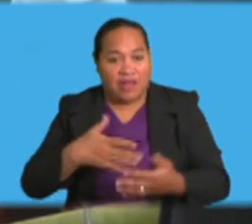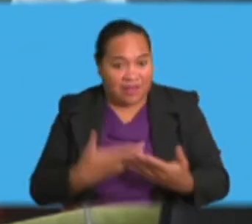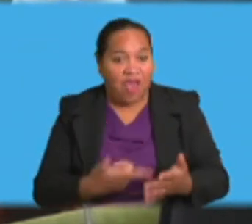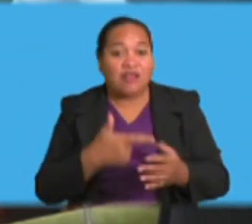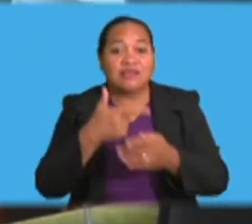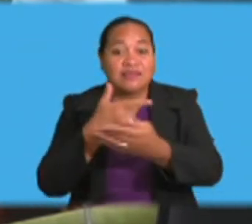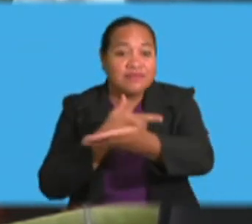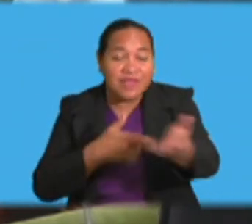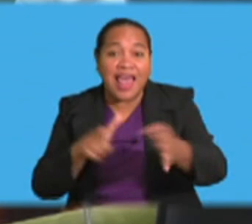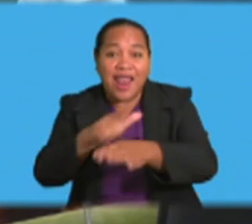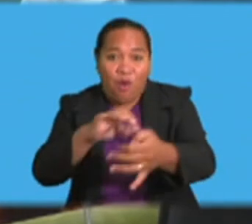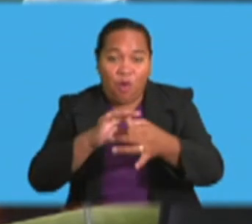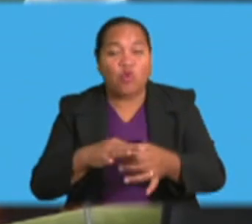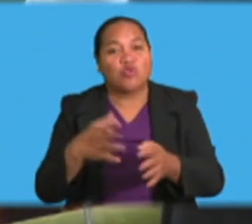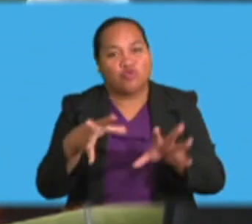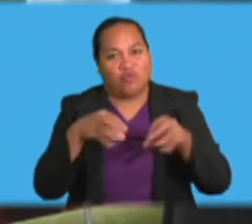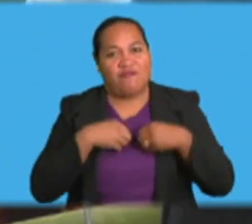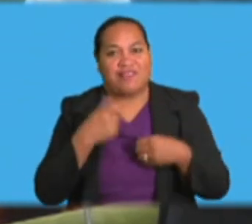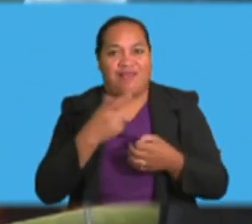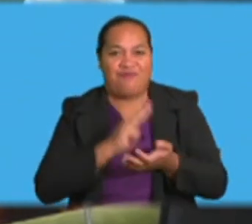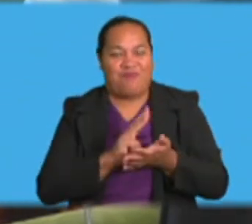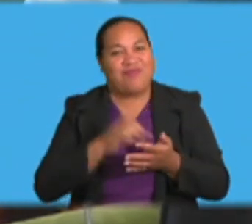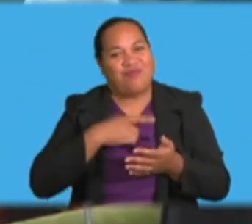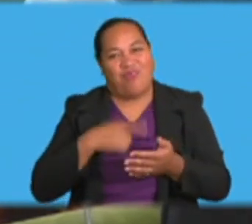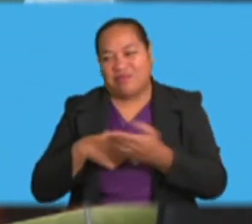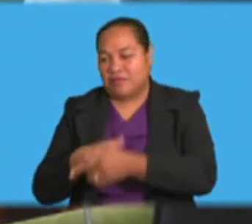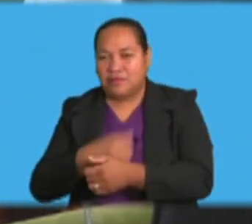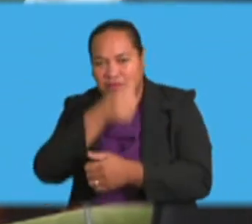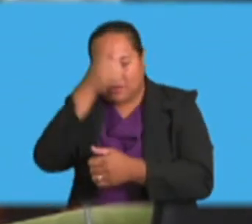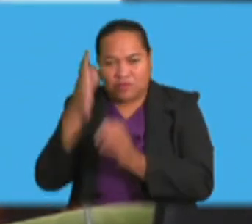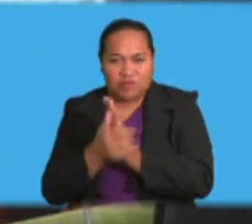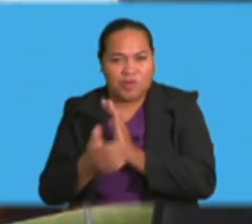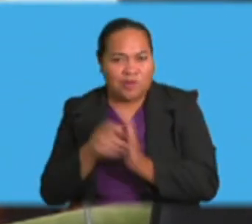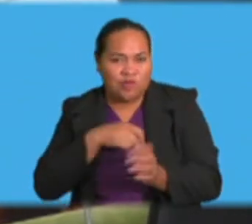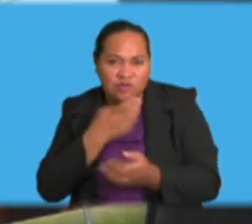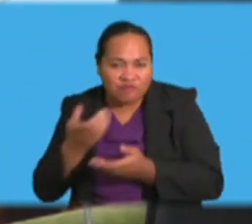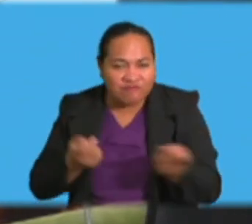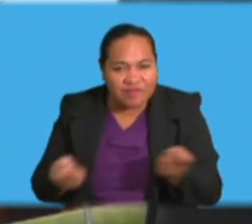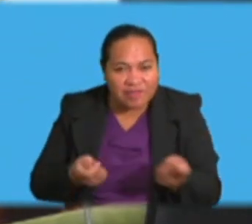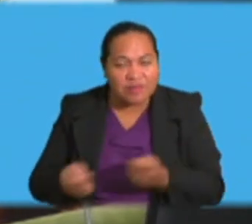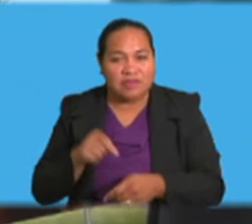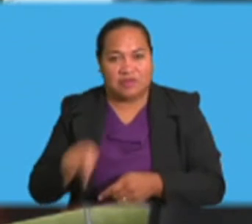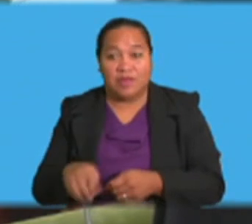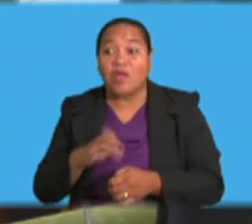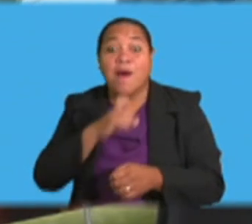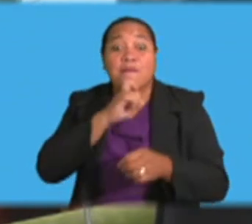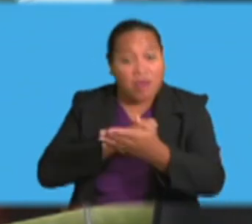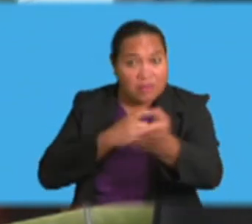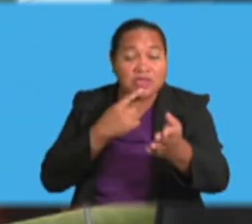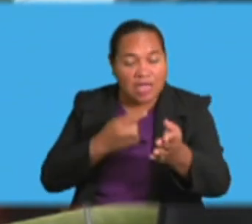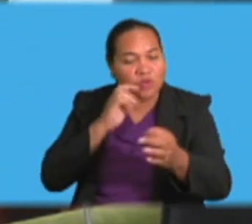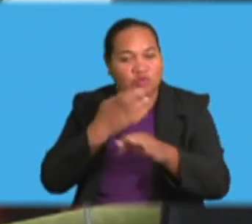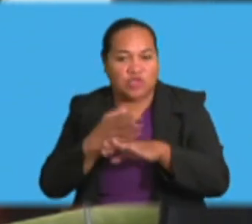Madam Speaker. Madam Speaker, the increase of LSBP signifies the honouring of promise made to the pine landowners, Madam Speaker, to renew the